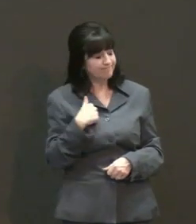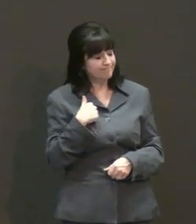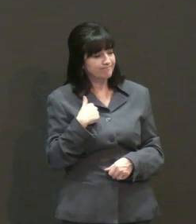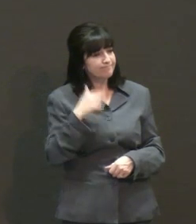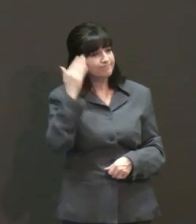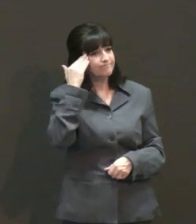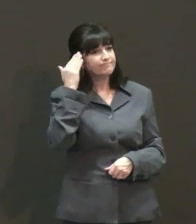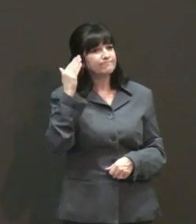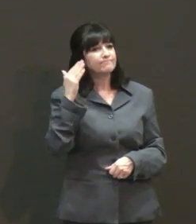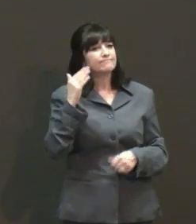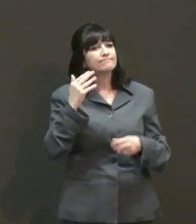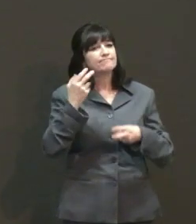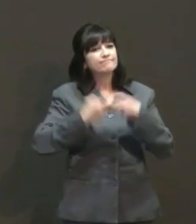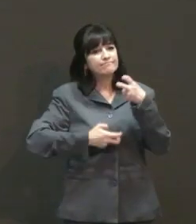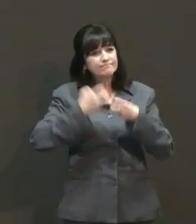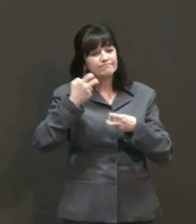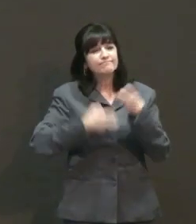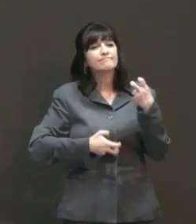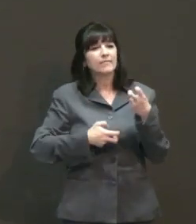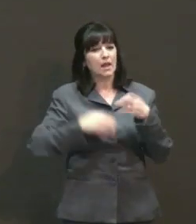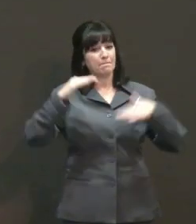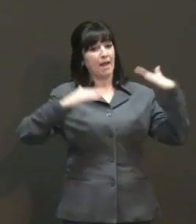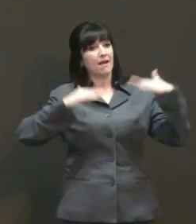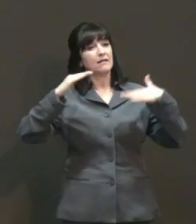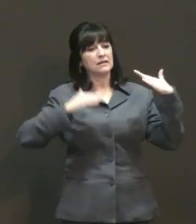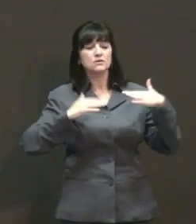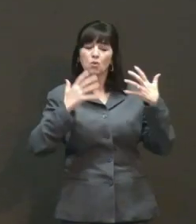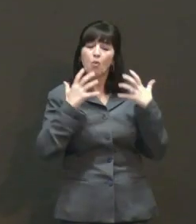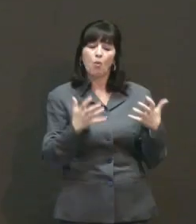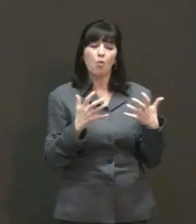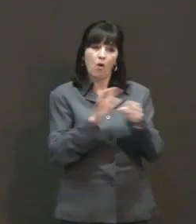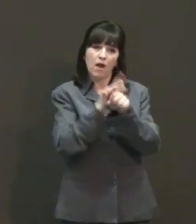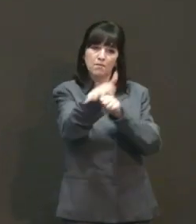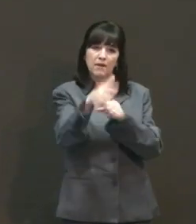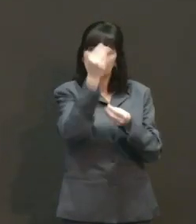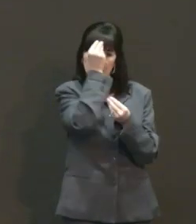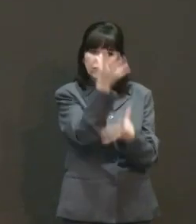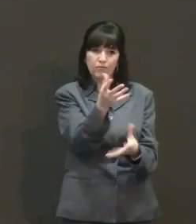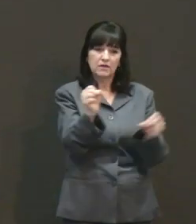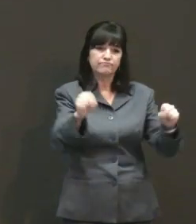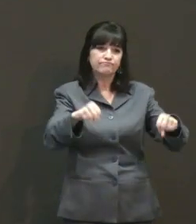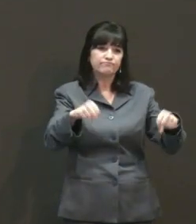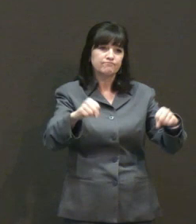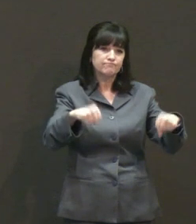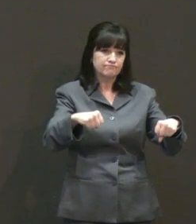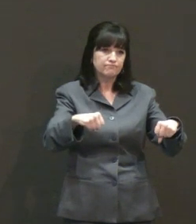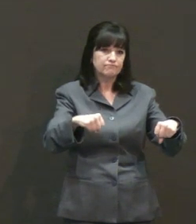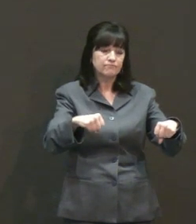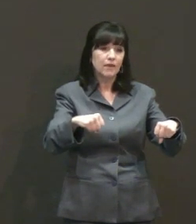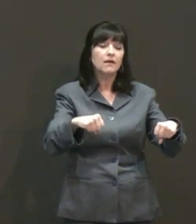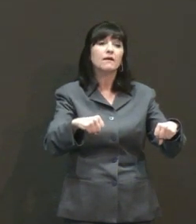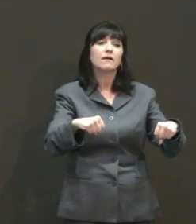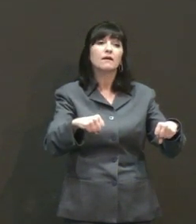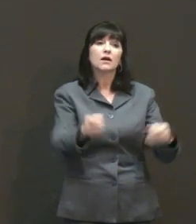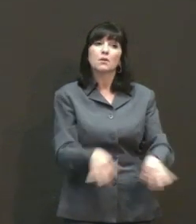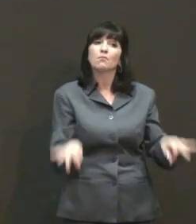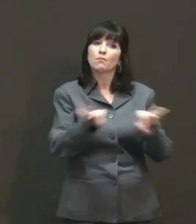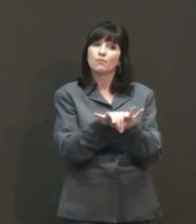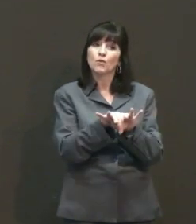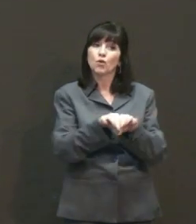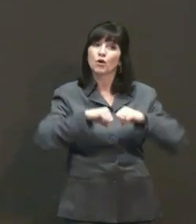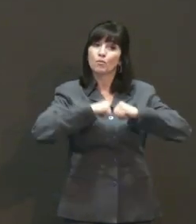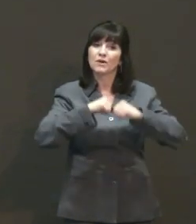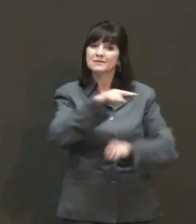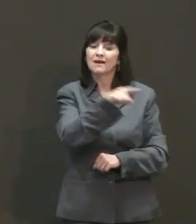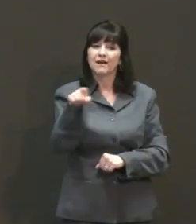as we can out there. On the other hand, we want to protect people, and our law